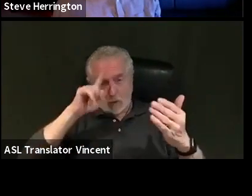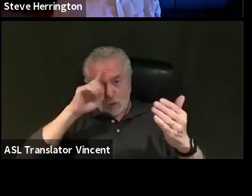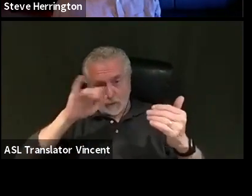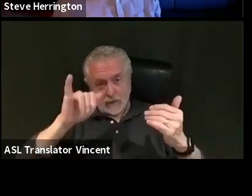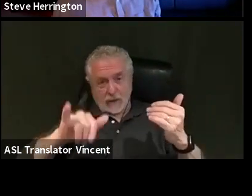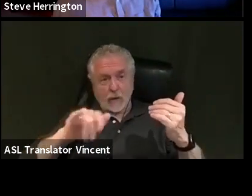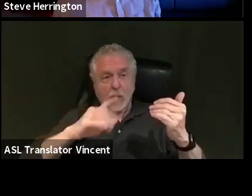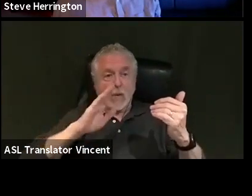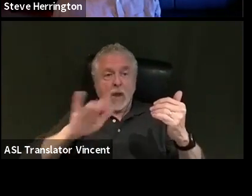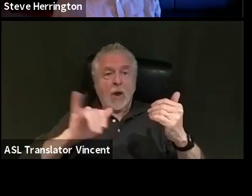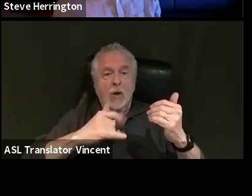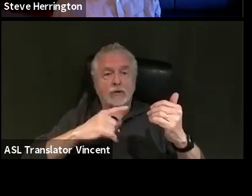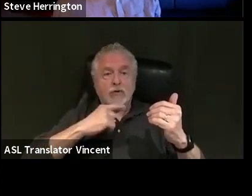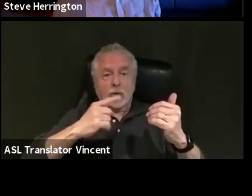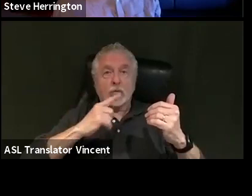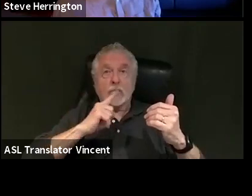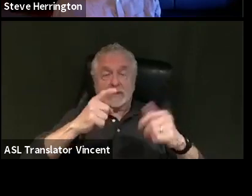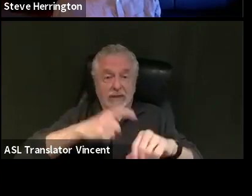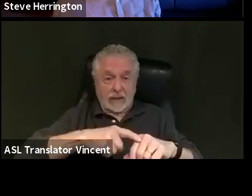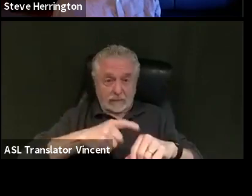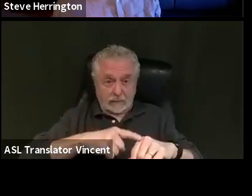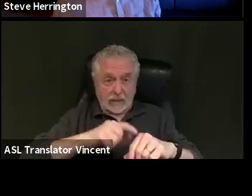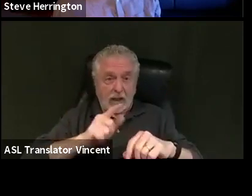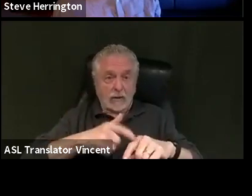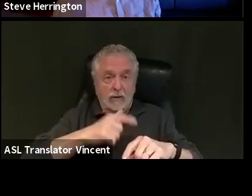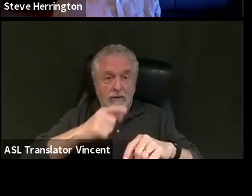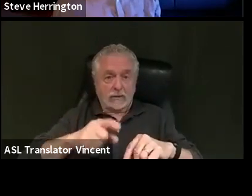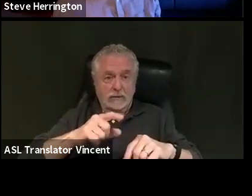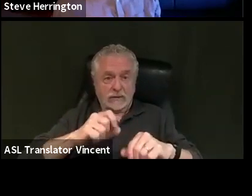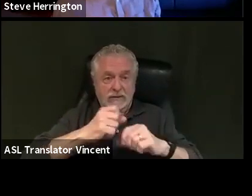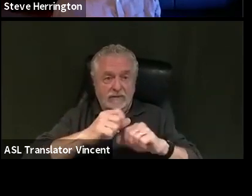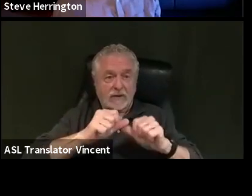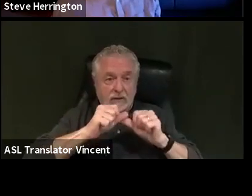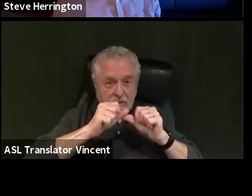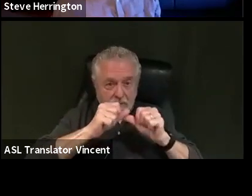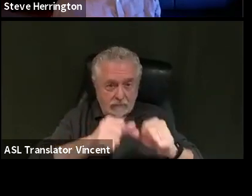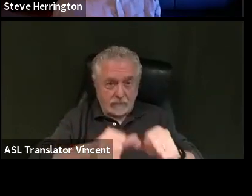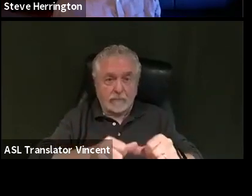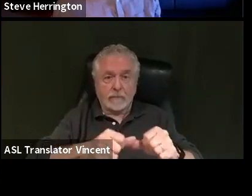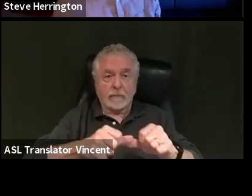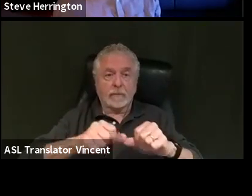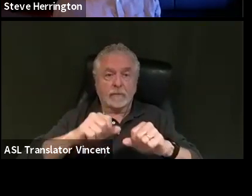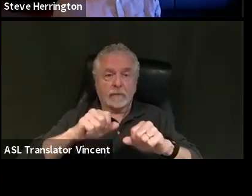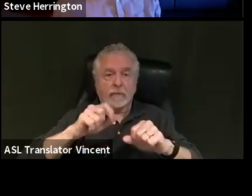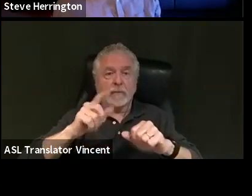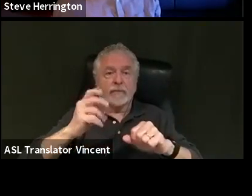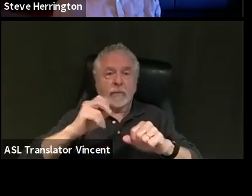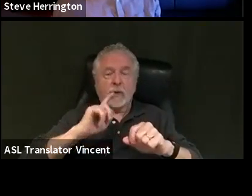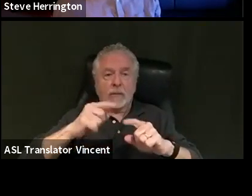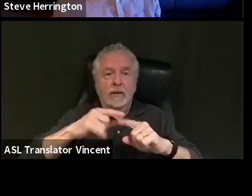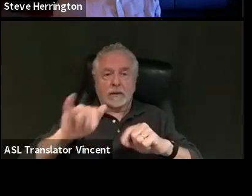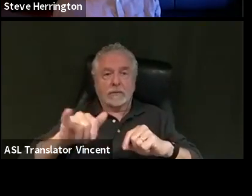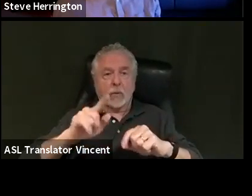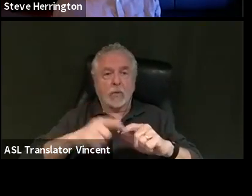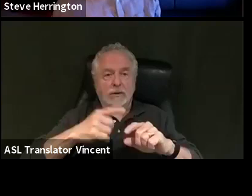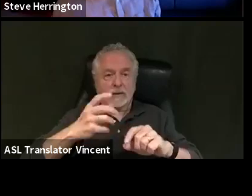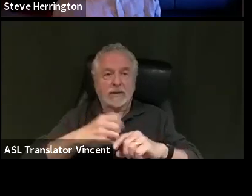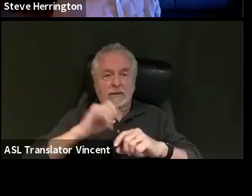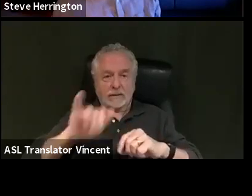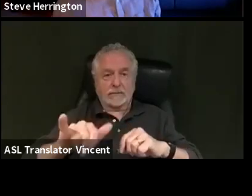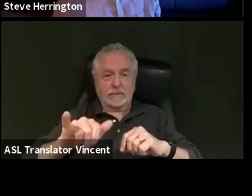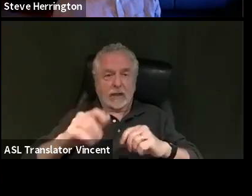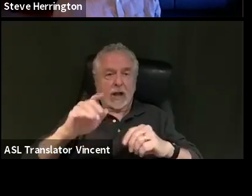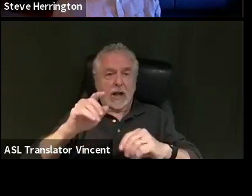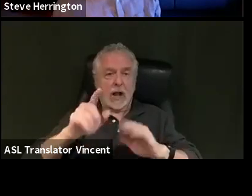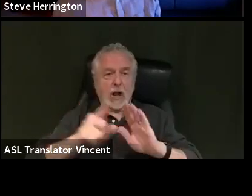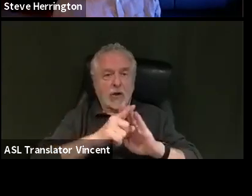that we'll all be told in real time how long the safety lasts, and then we'll talk about it once we get that